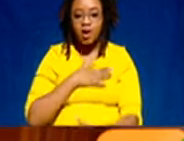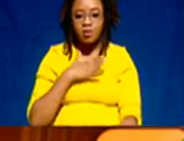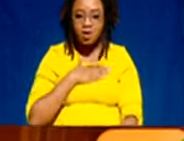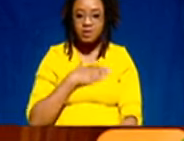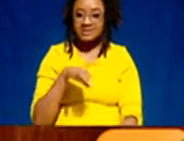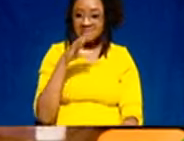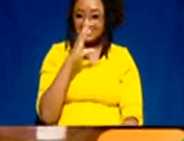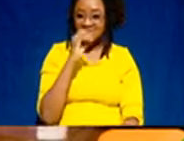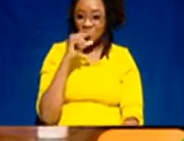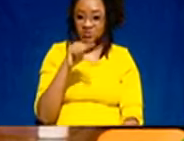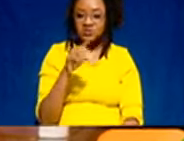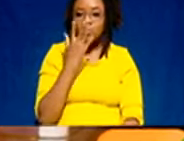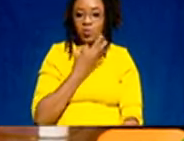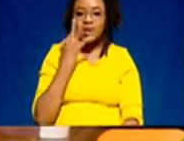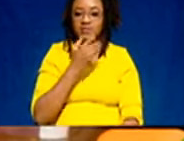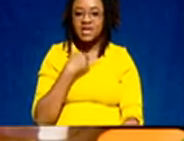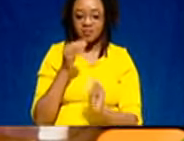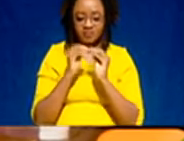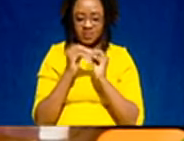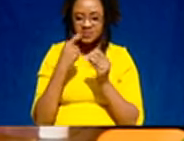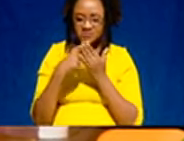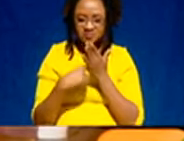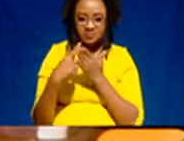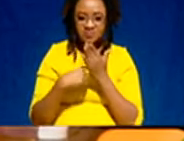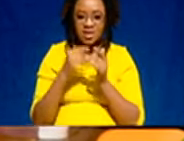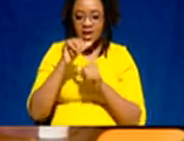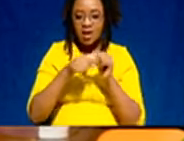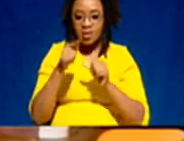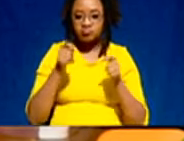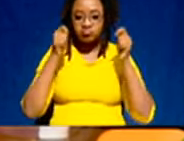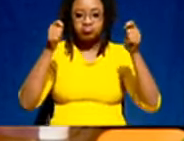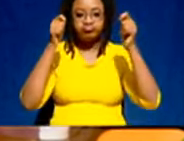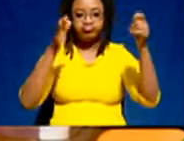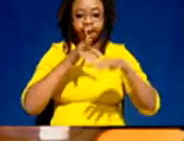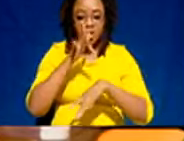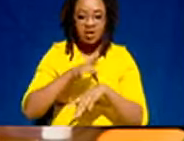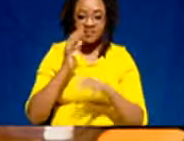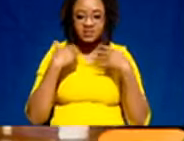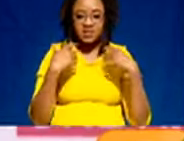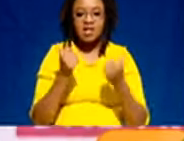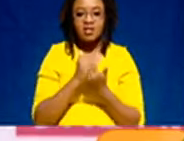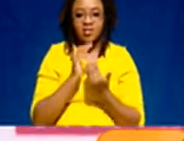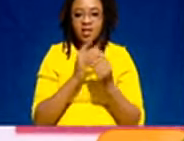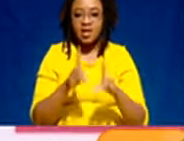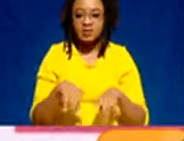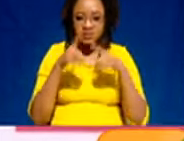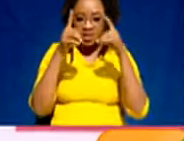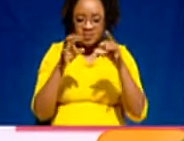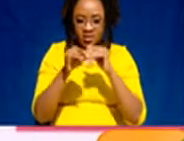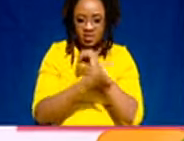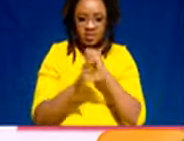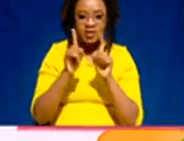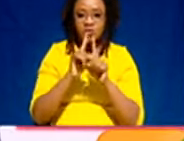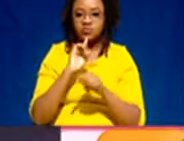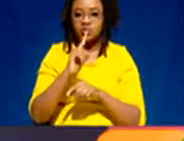an extraordinary meeting regarding the ongoing strike that has paralyzed healthcare delivery across the country and directed